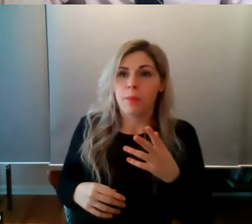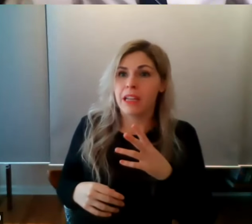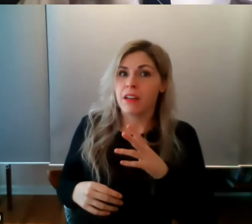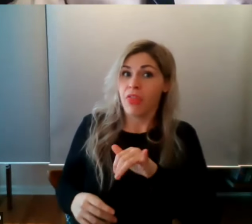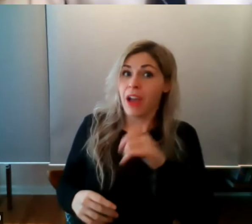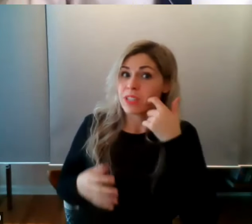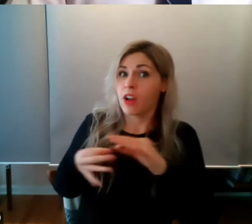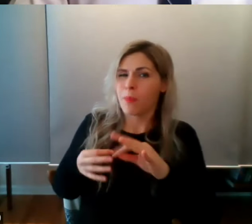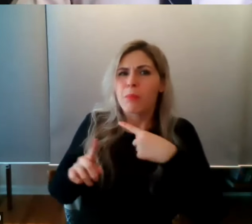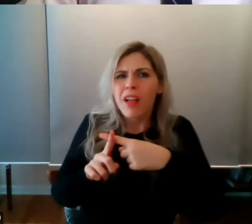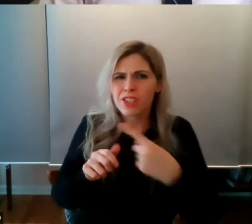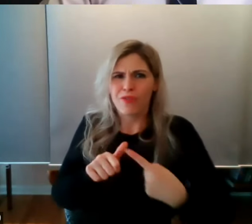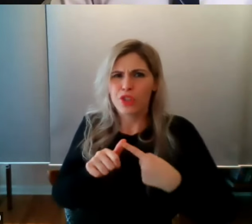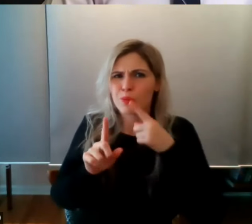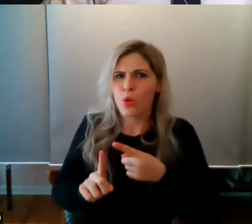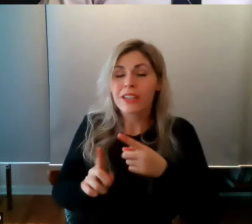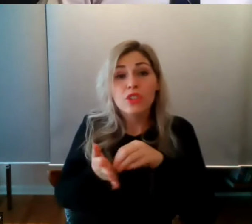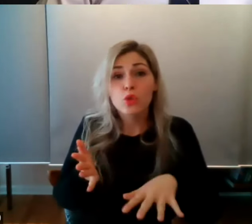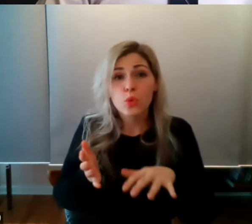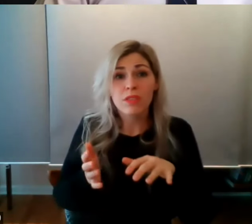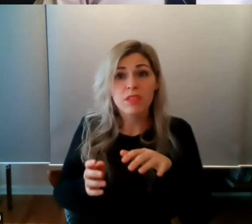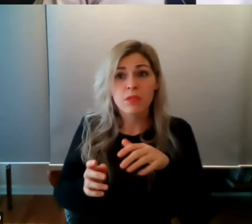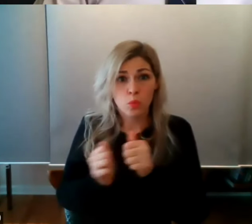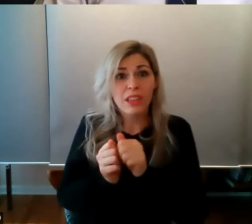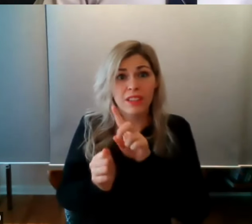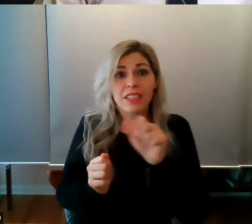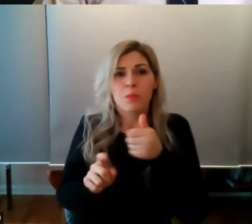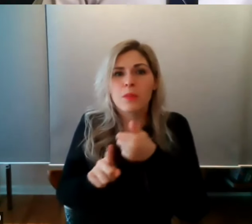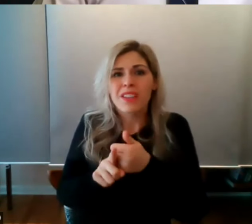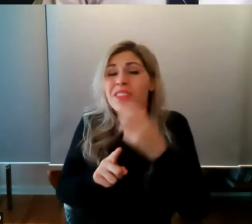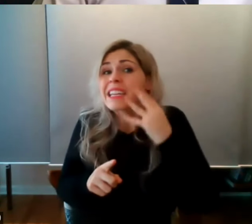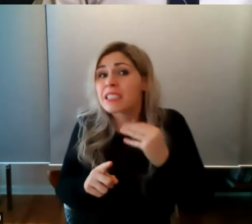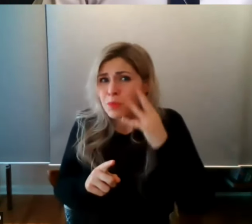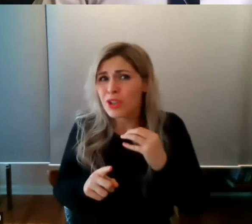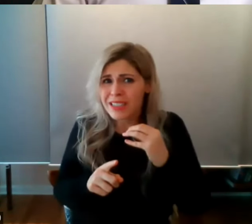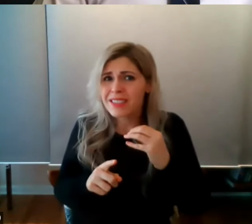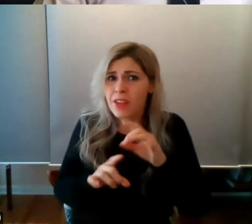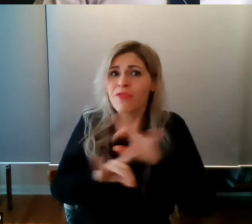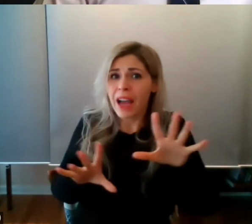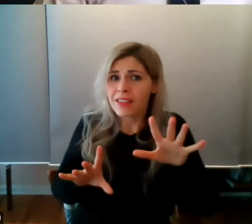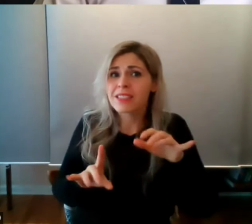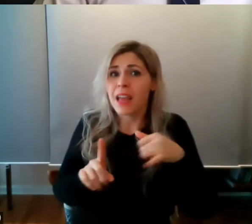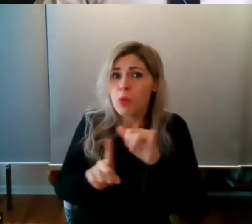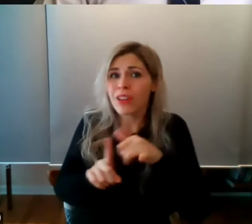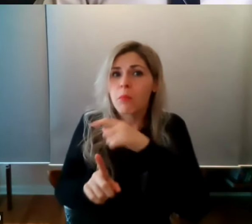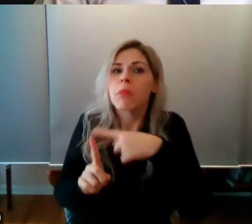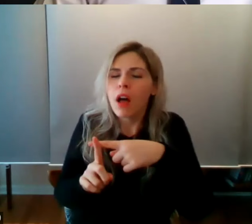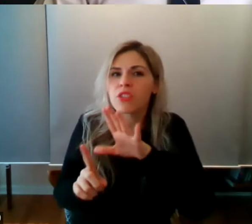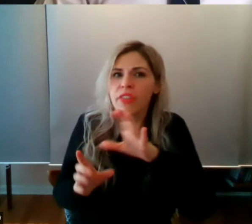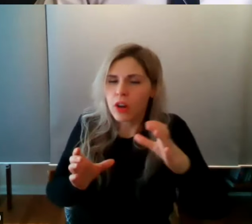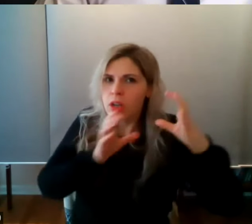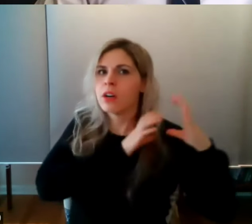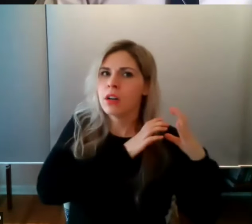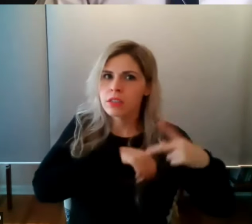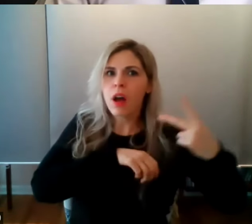are students with disabilities often the targets of violence and bullying, but they're also oftentimes given the job of